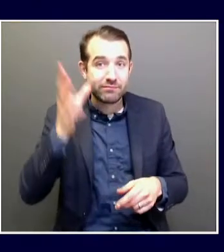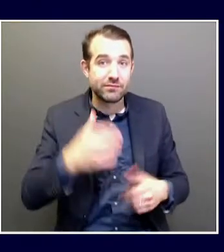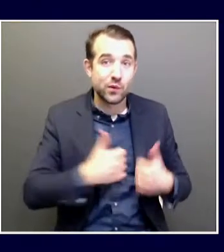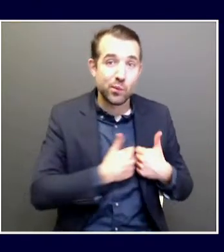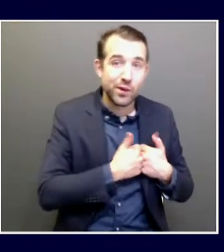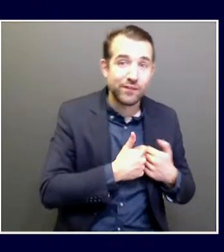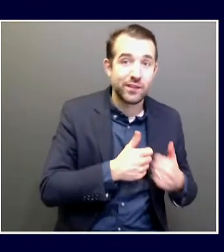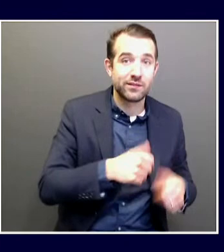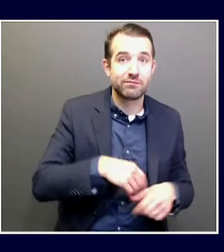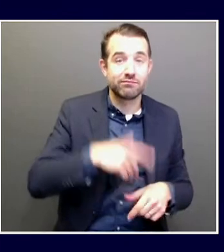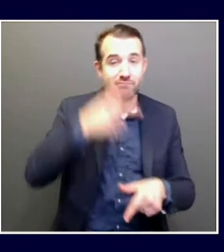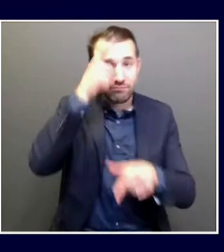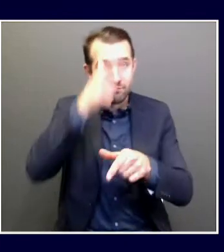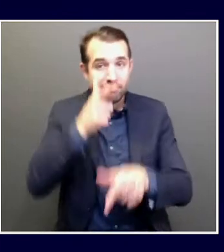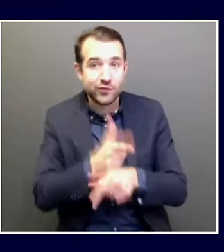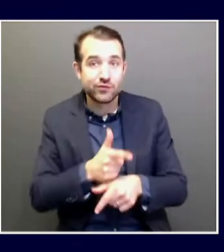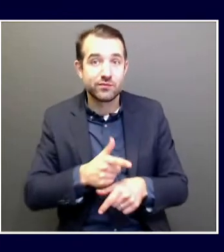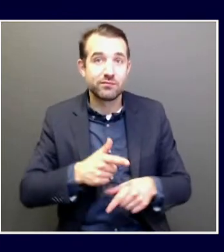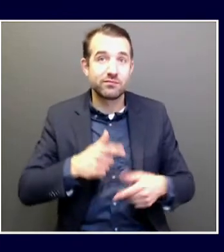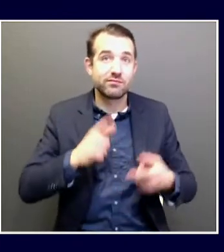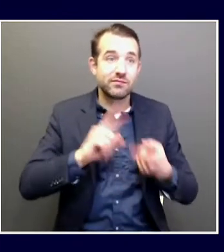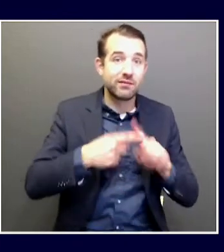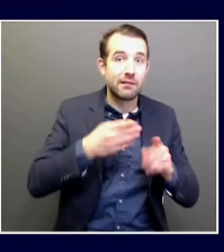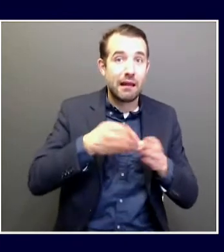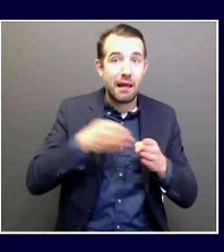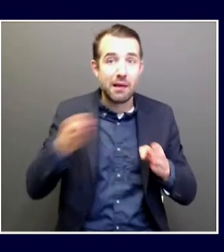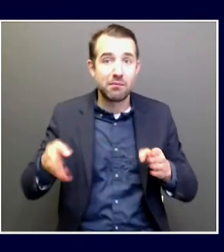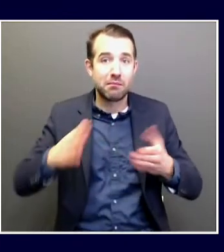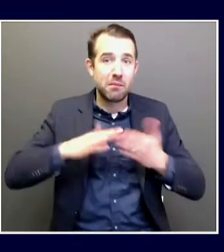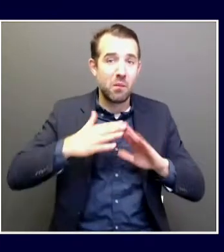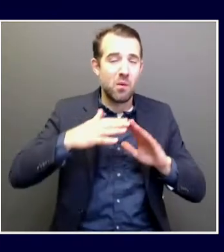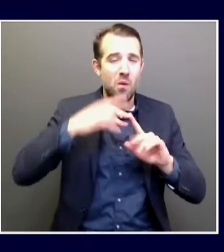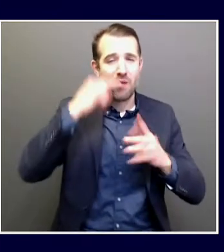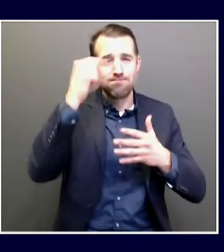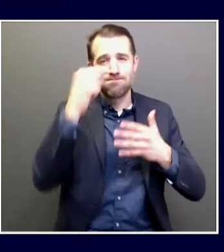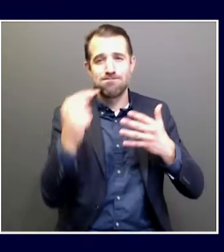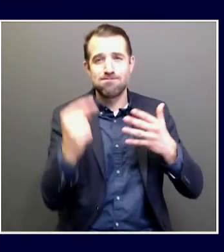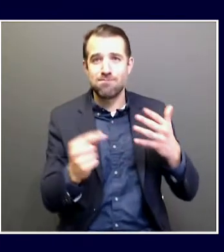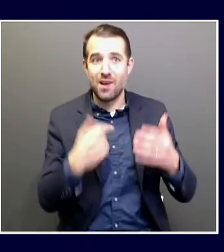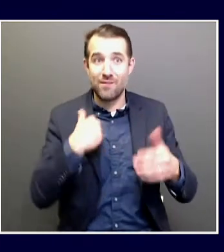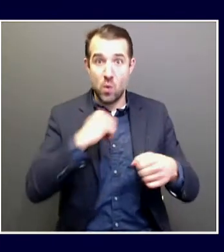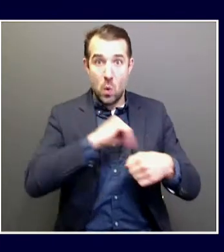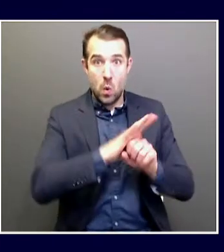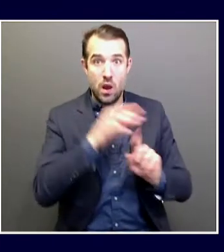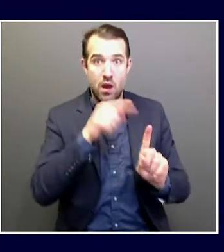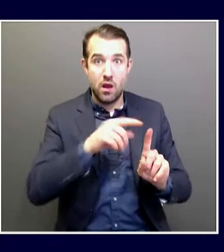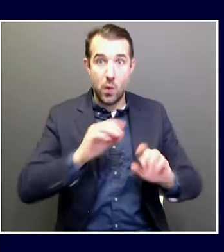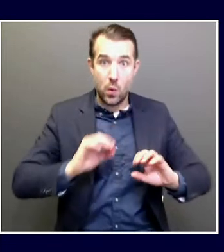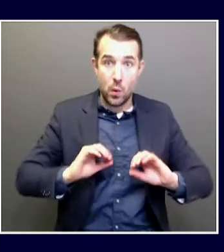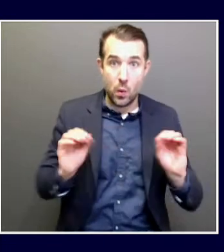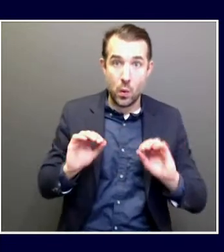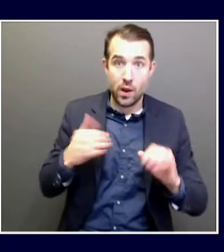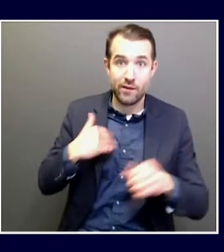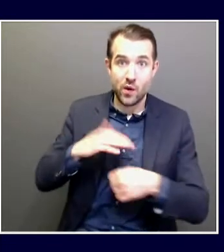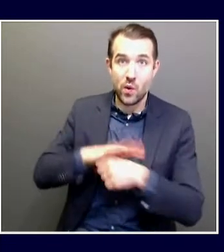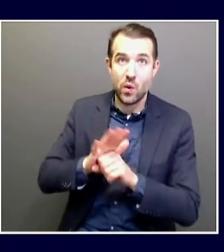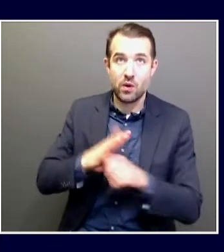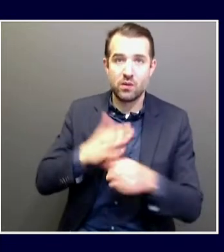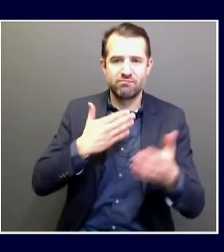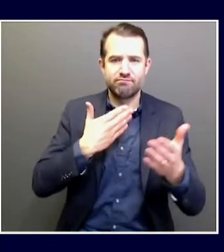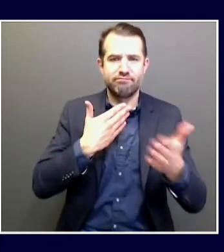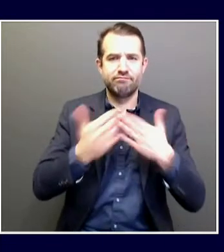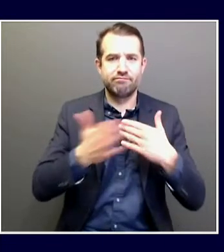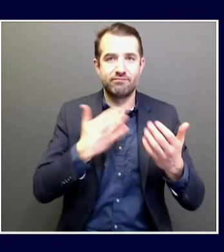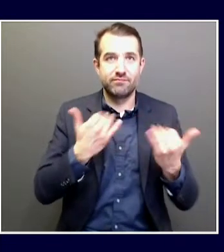our friends, regardless of whether they have COVID. And they'll do this in a variety of settings. Healthcare workers